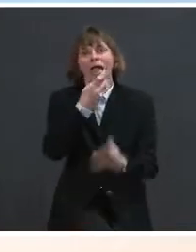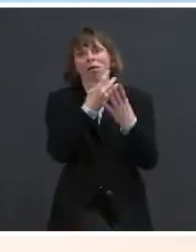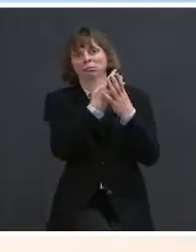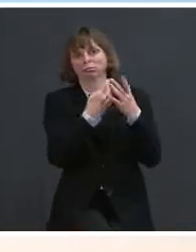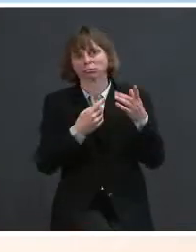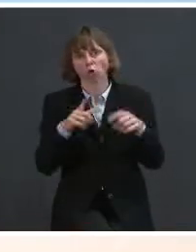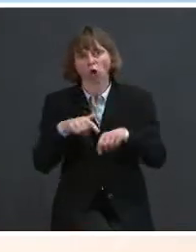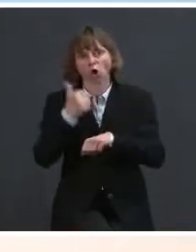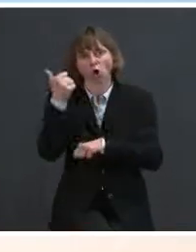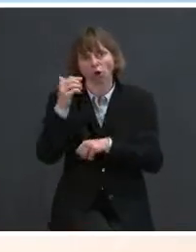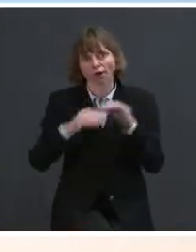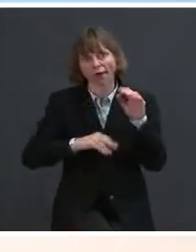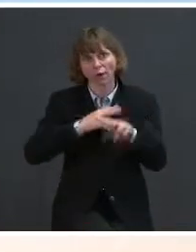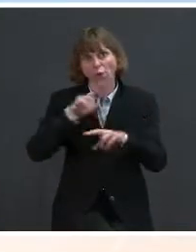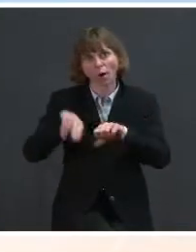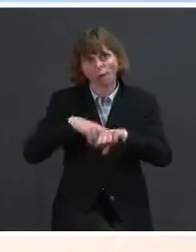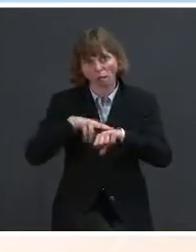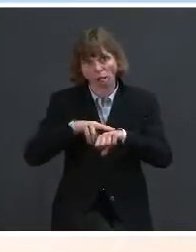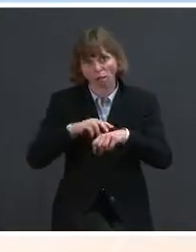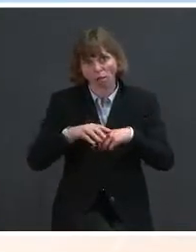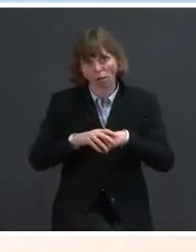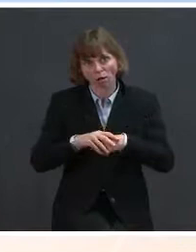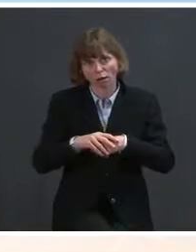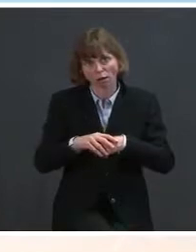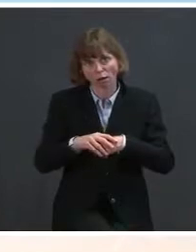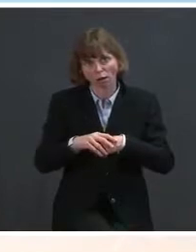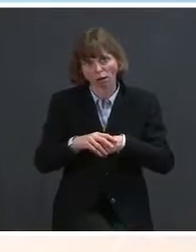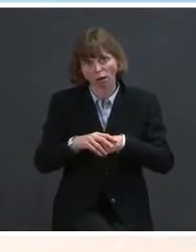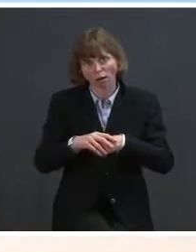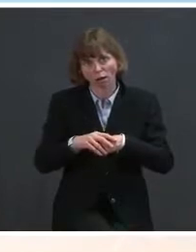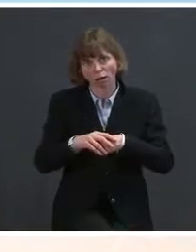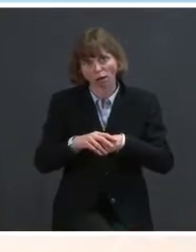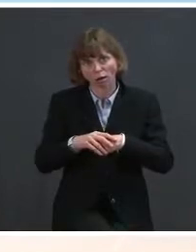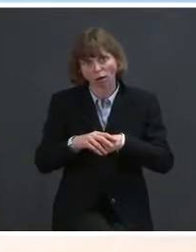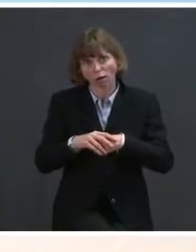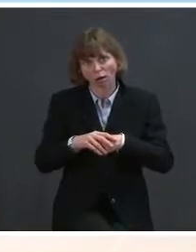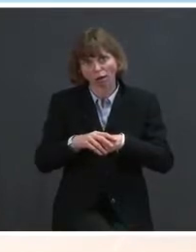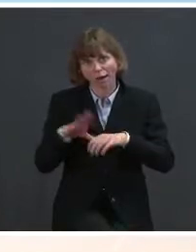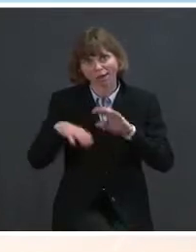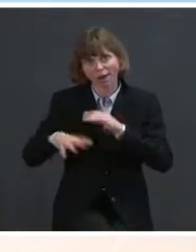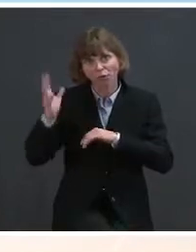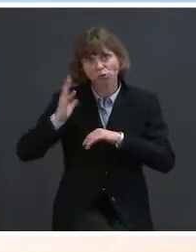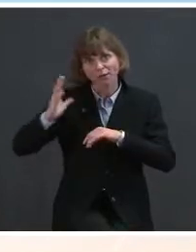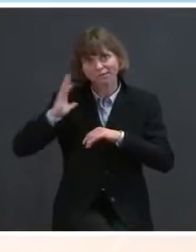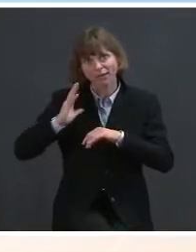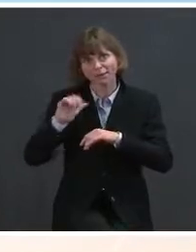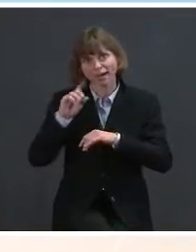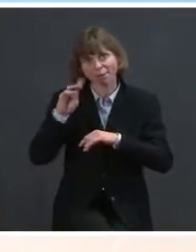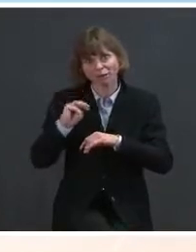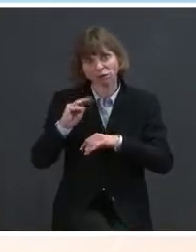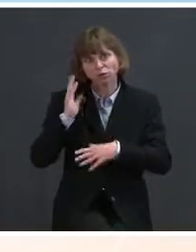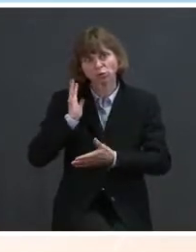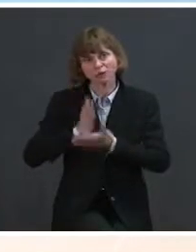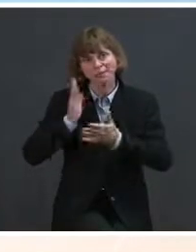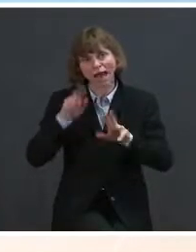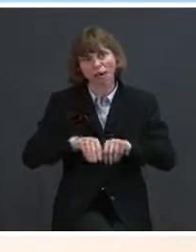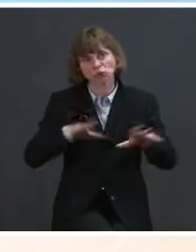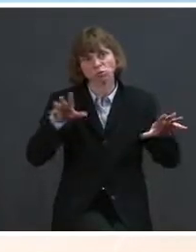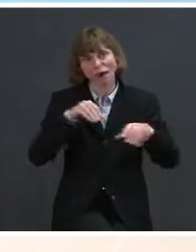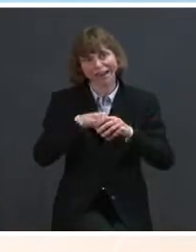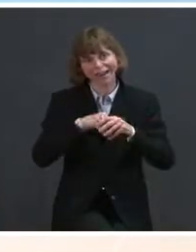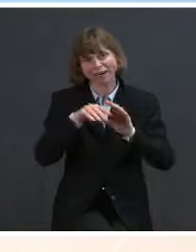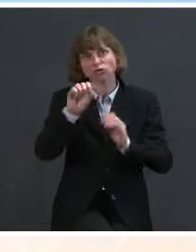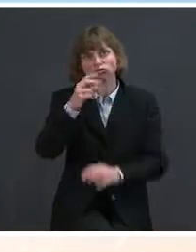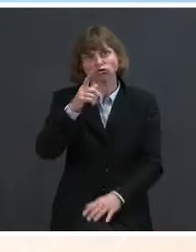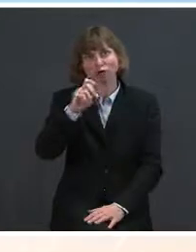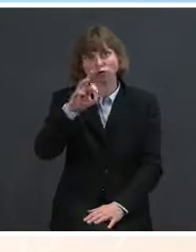than normal or much longer than in previous administrations to stop the spread in the shelters? It's a really good